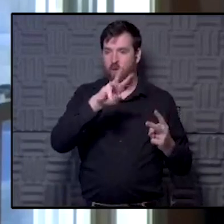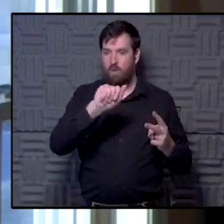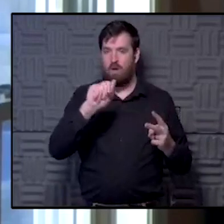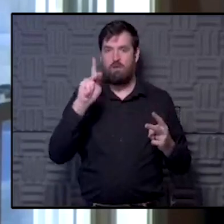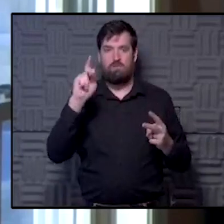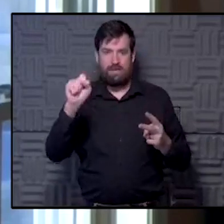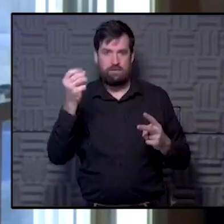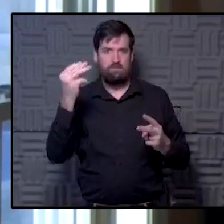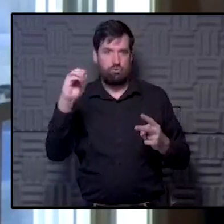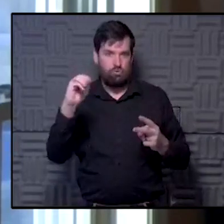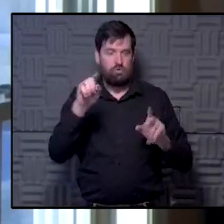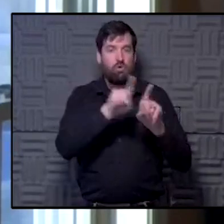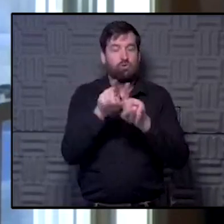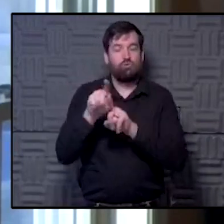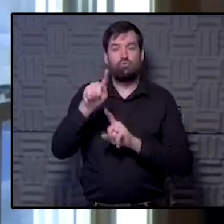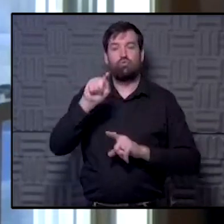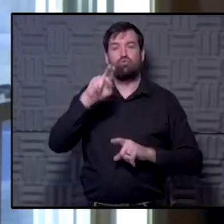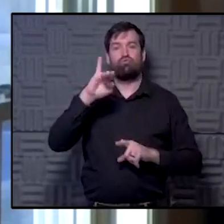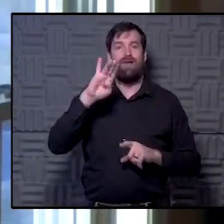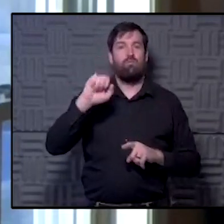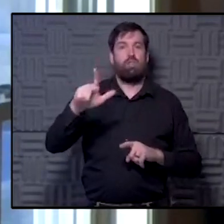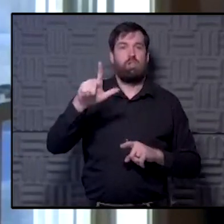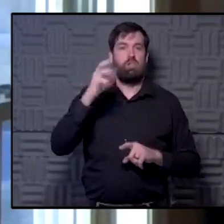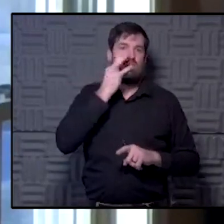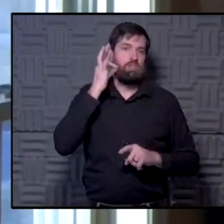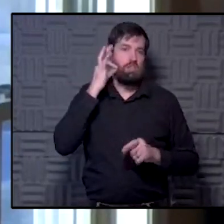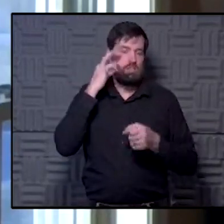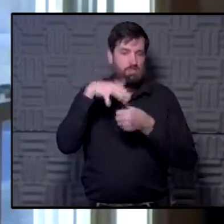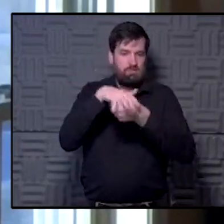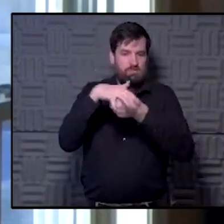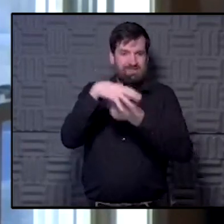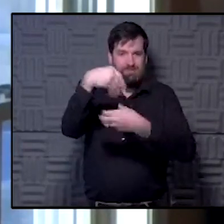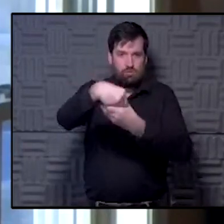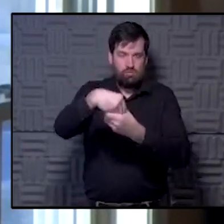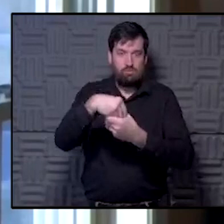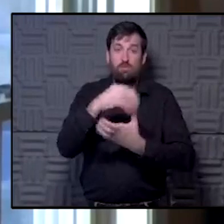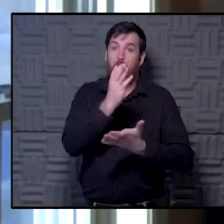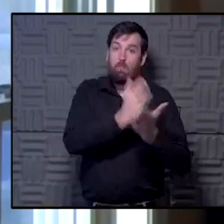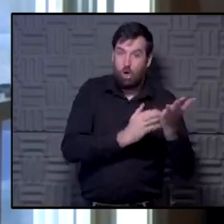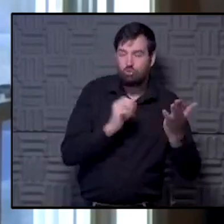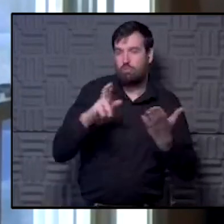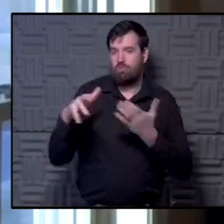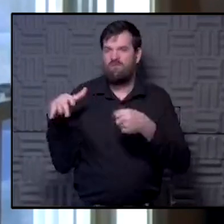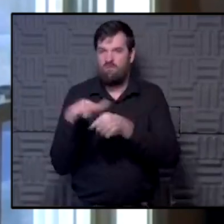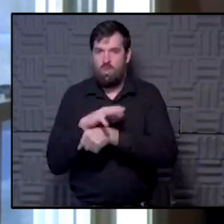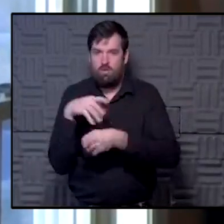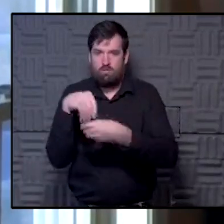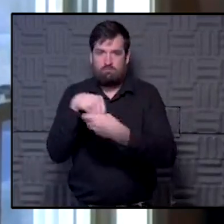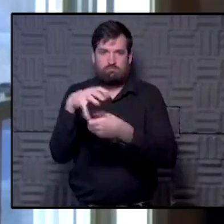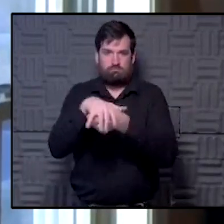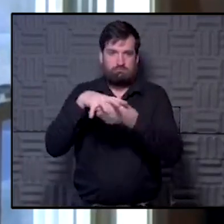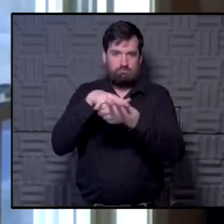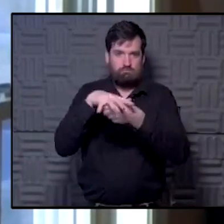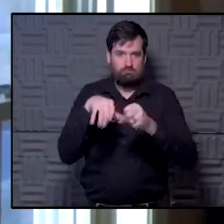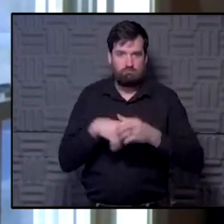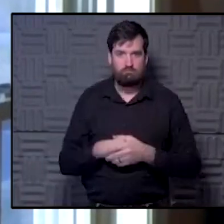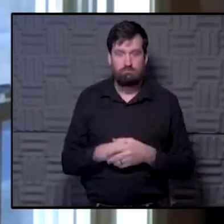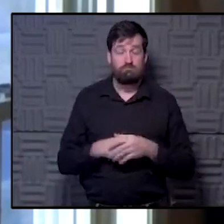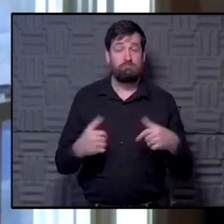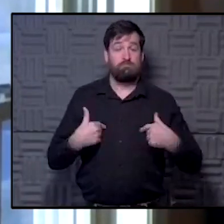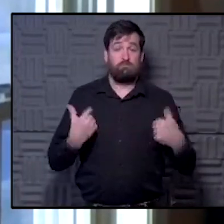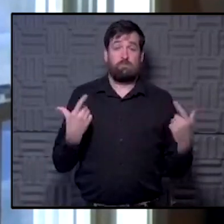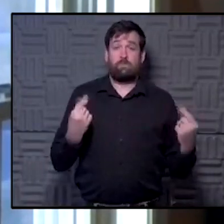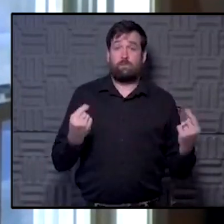and Missouri, as well as the tribal entities that are in Region 7, at least partially or fully. And what I